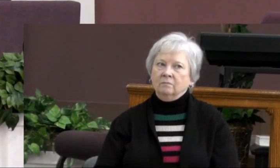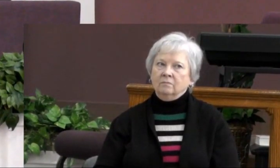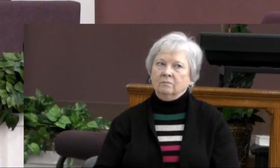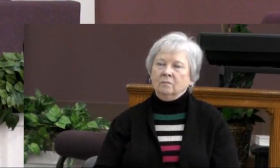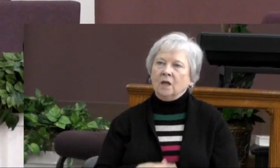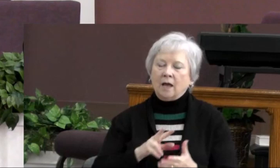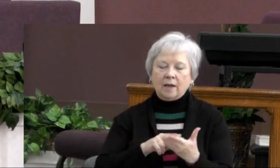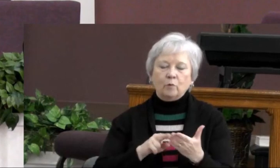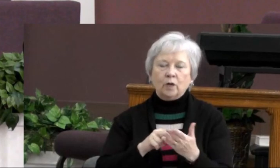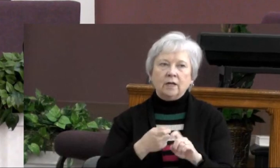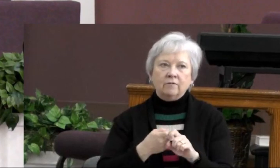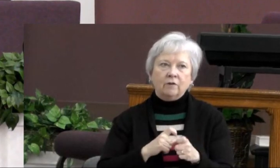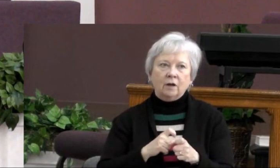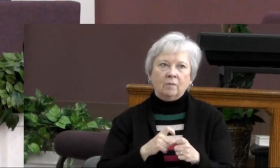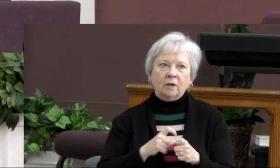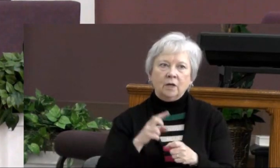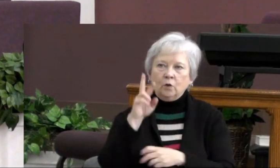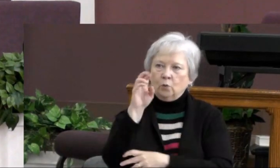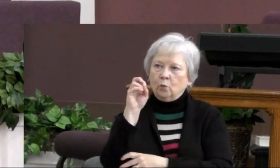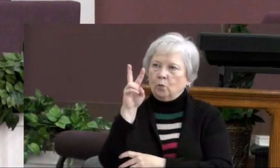I'm reading this morning from